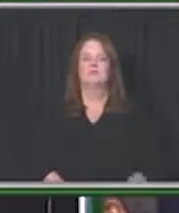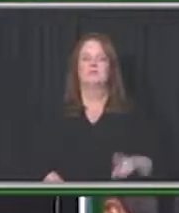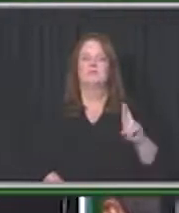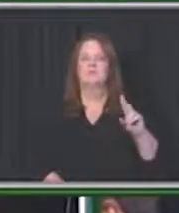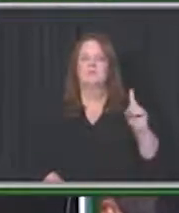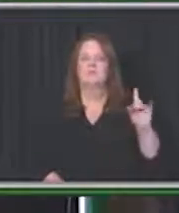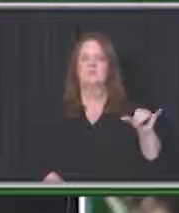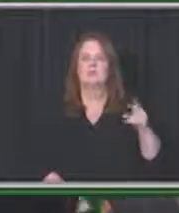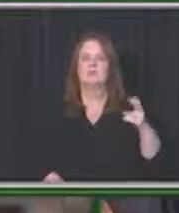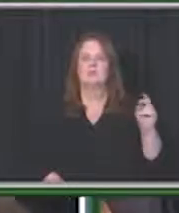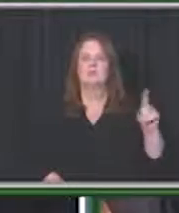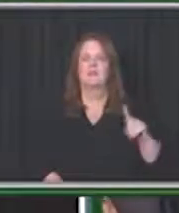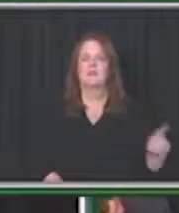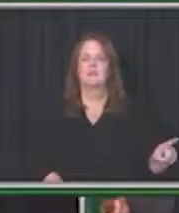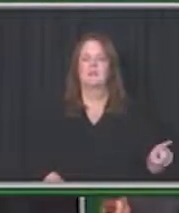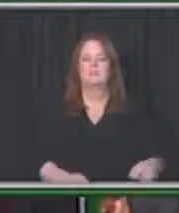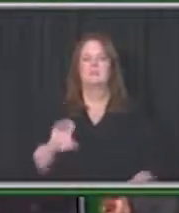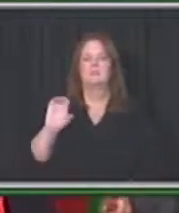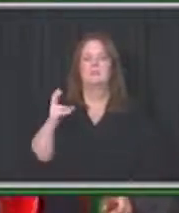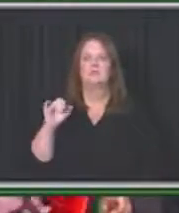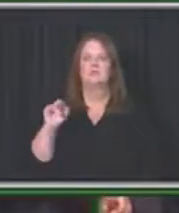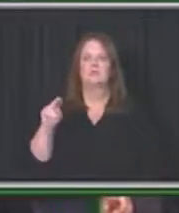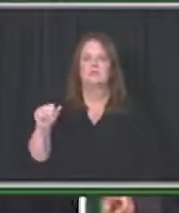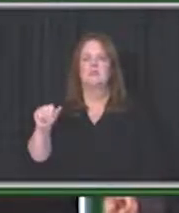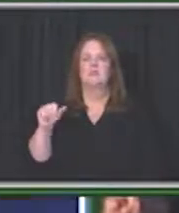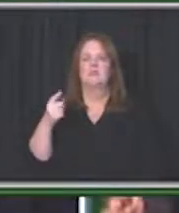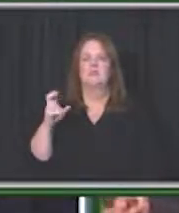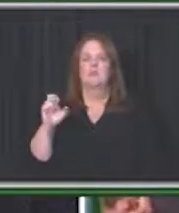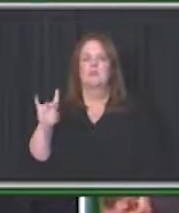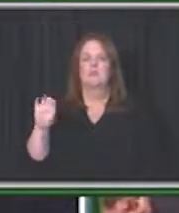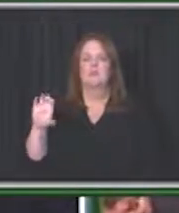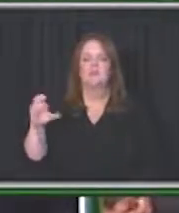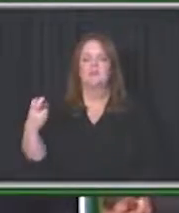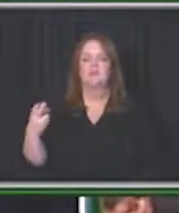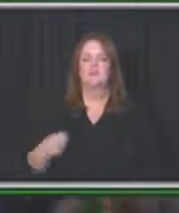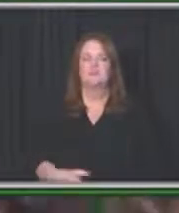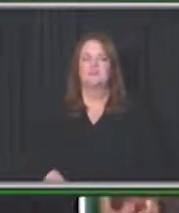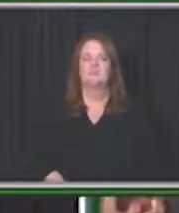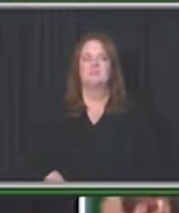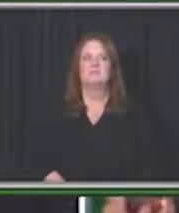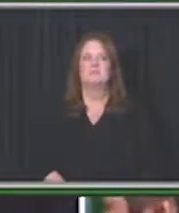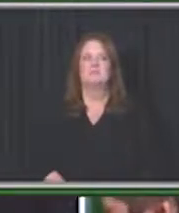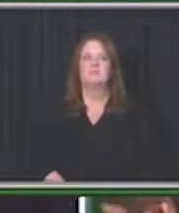Rudy Hernandez. Christina Kradich.